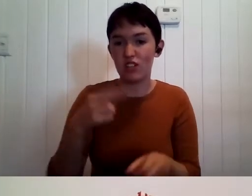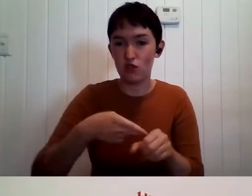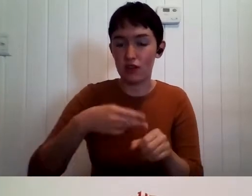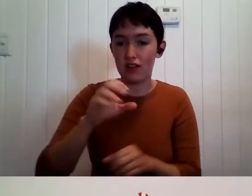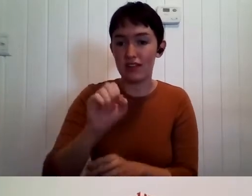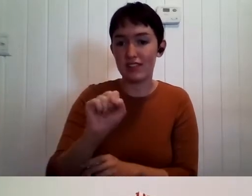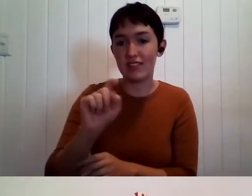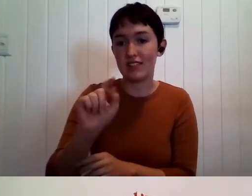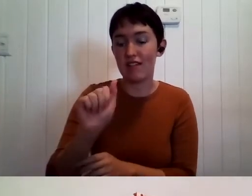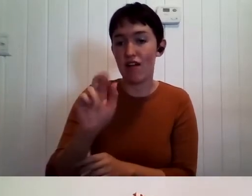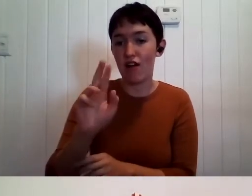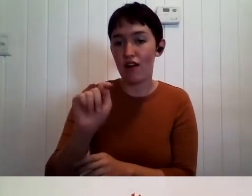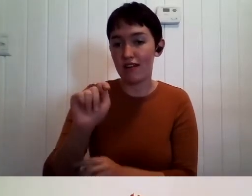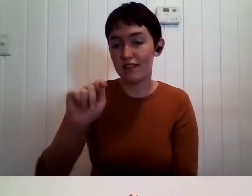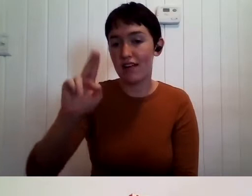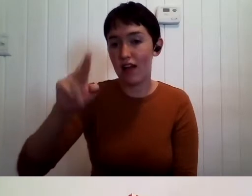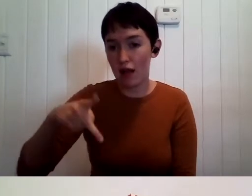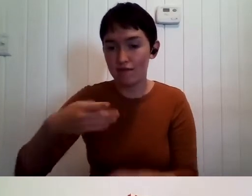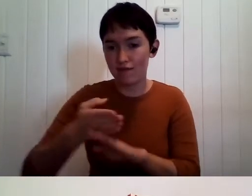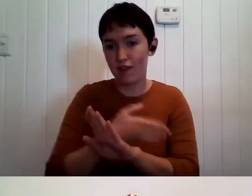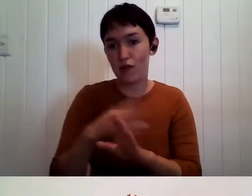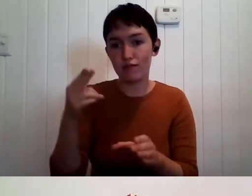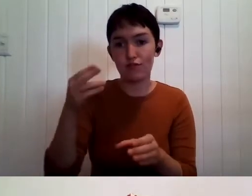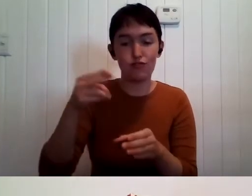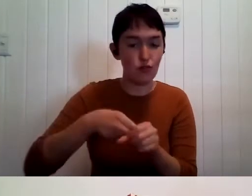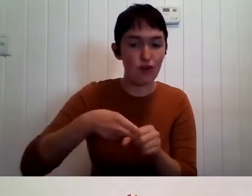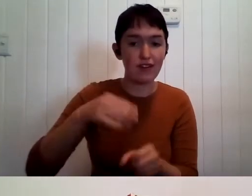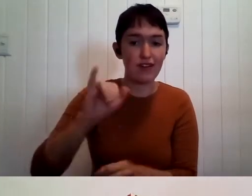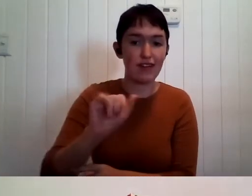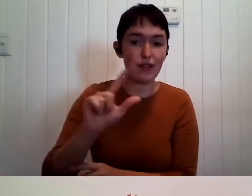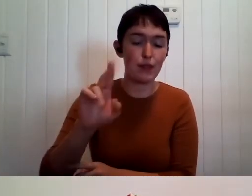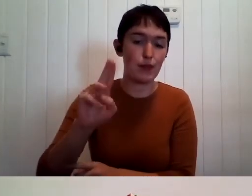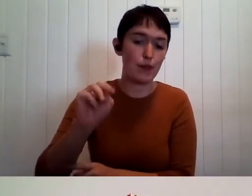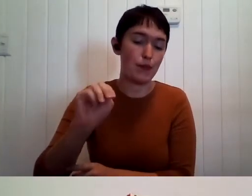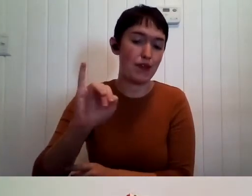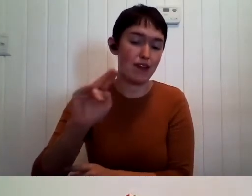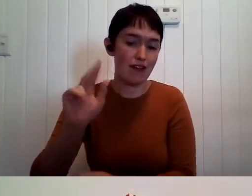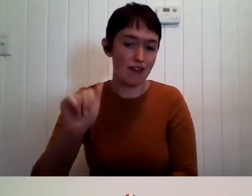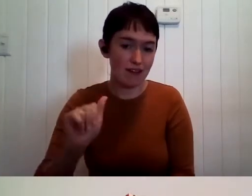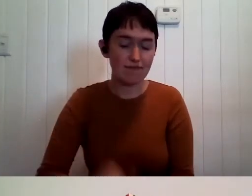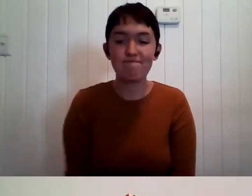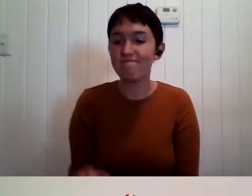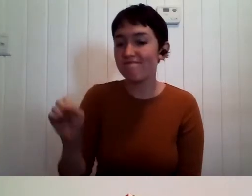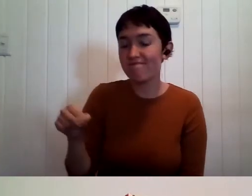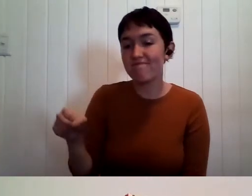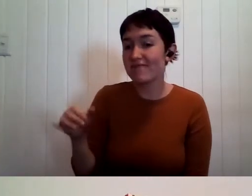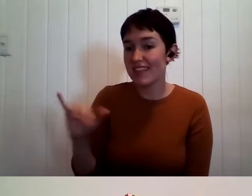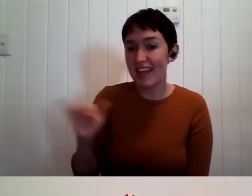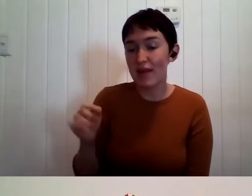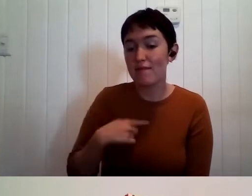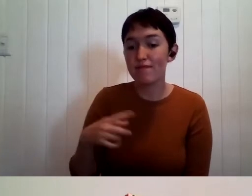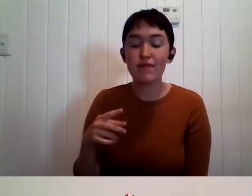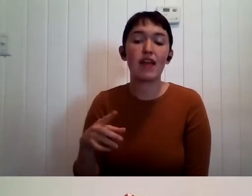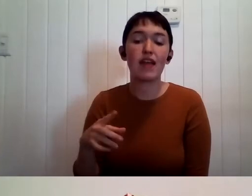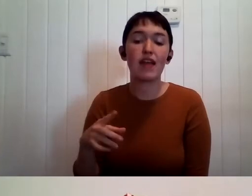Yes, same. I also went to UCSD and I majored in biology and I had a special concentration in